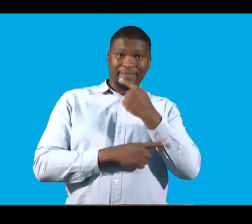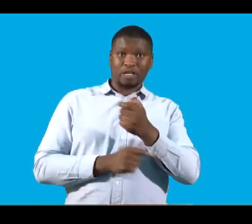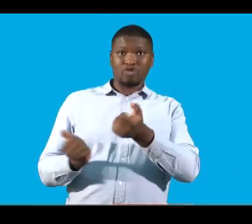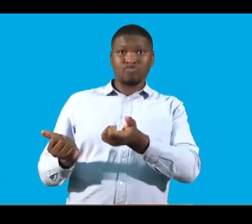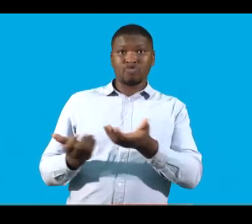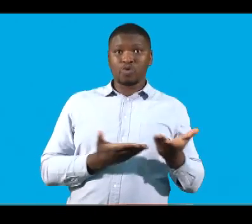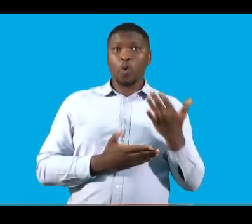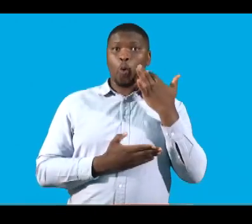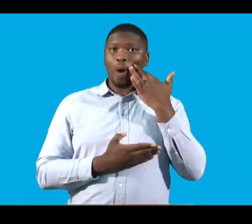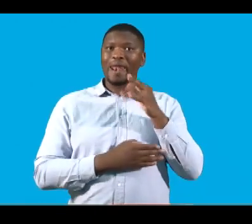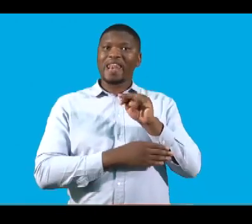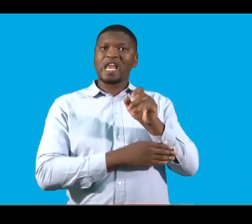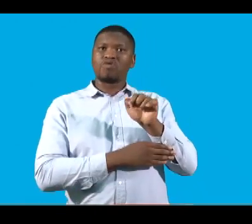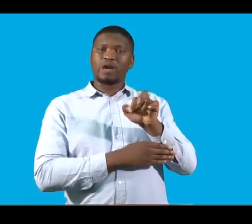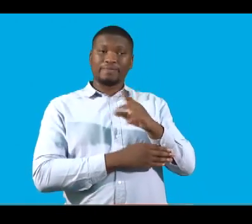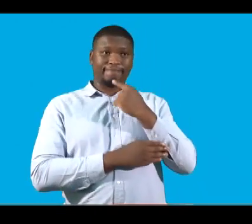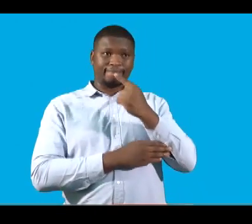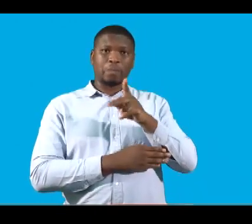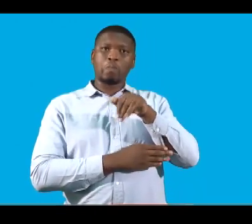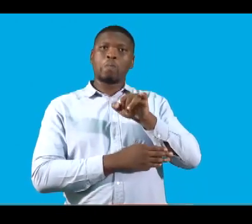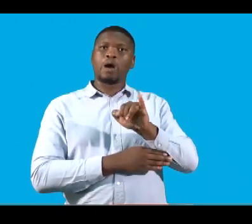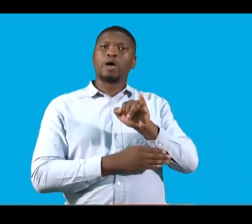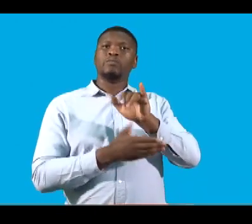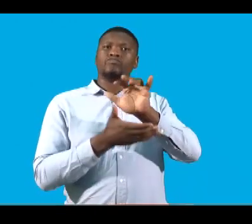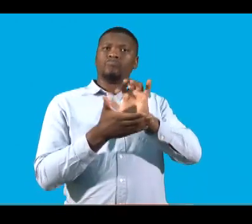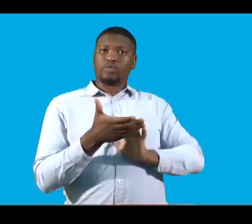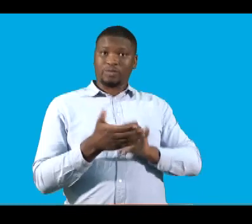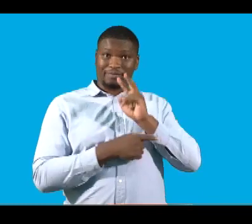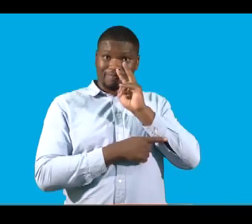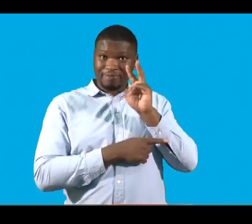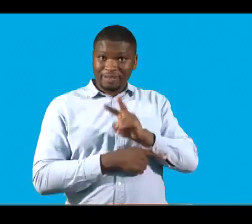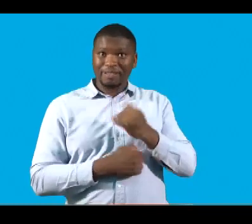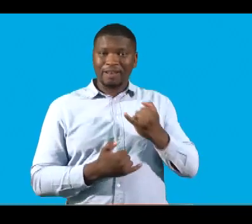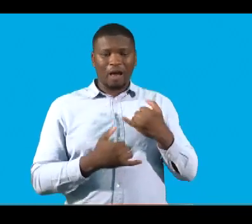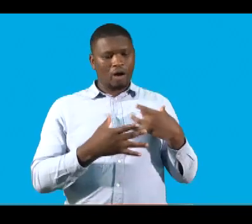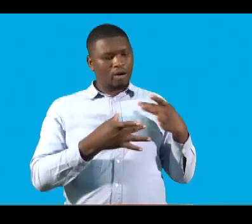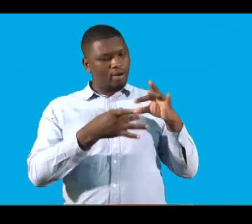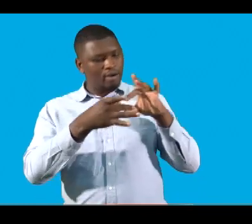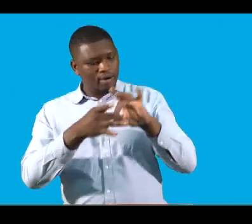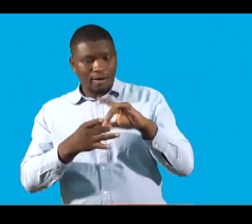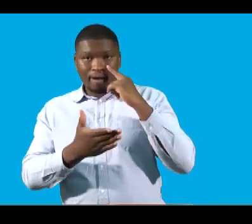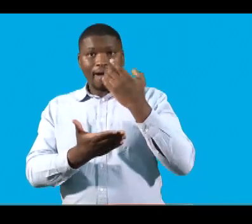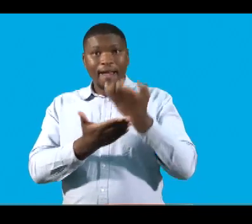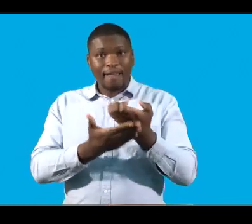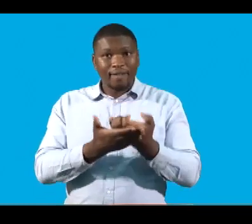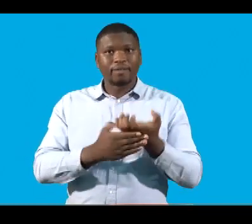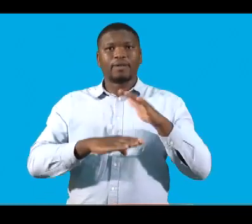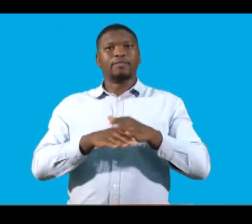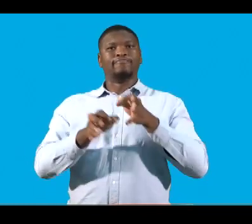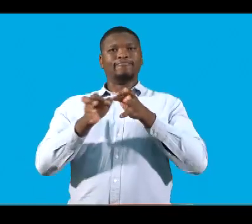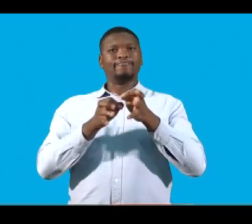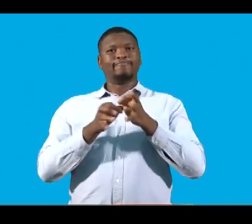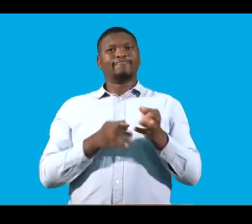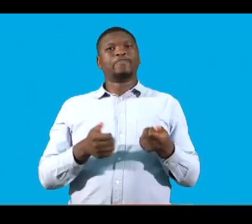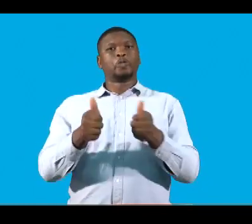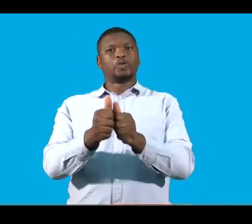author's note, the element of faith is introduced when the narrator is told that Pi's story. And now you see how integrated the